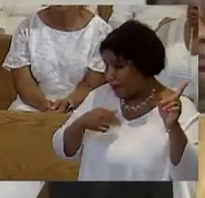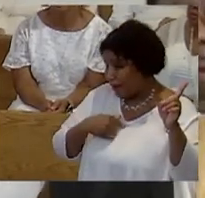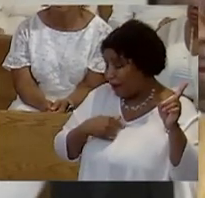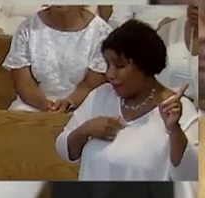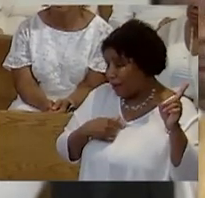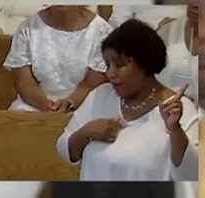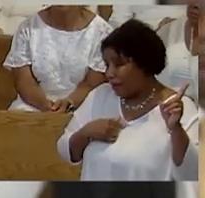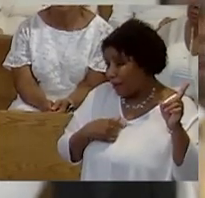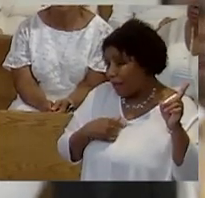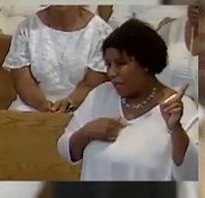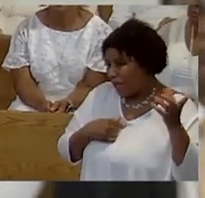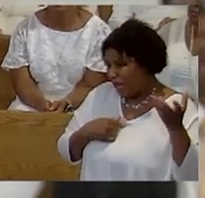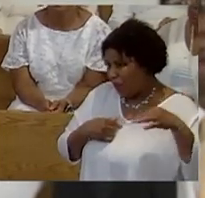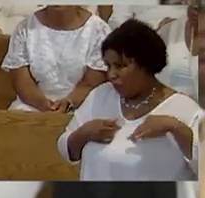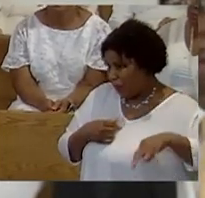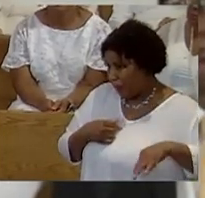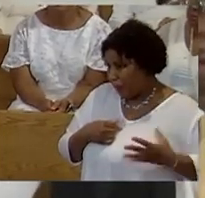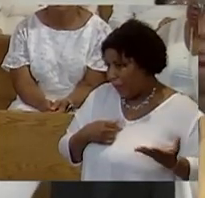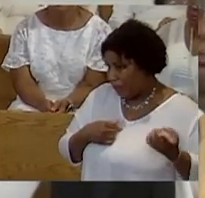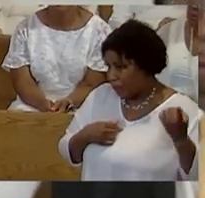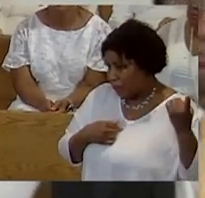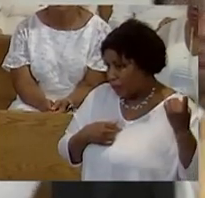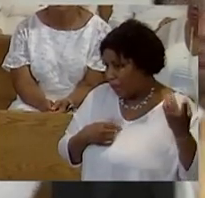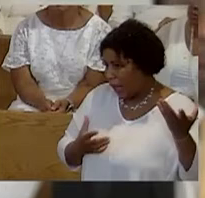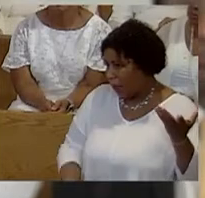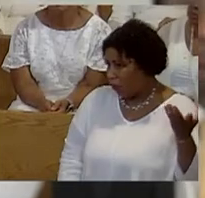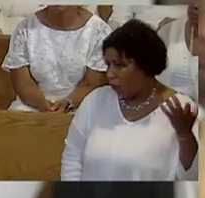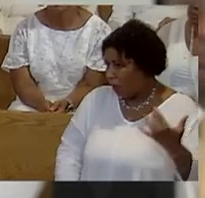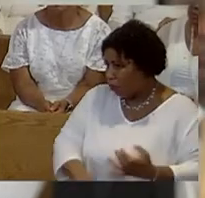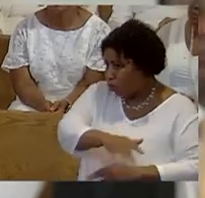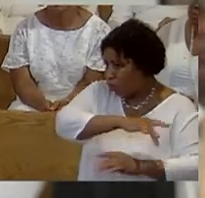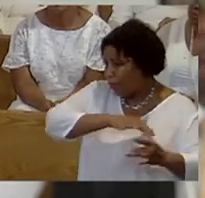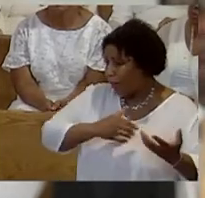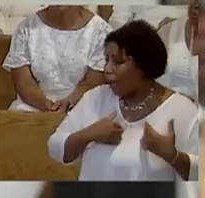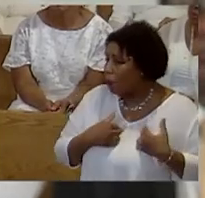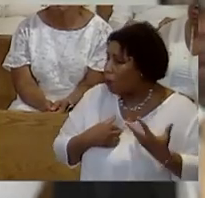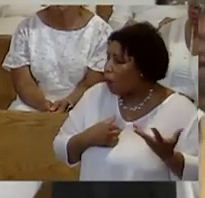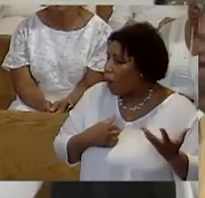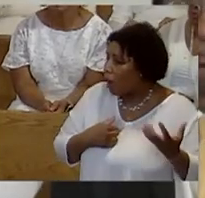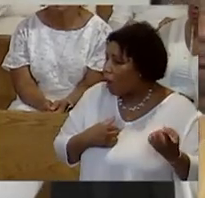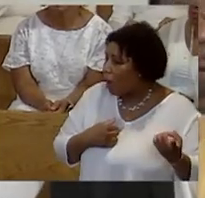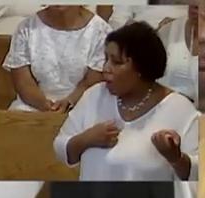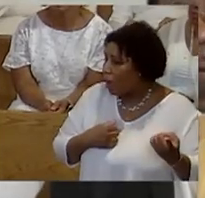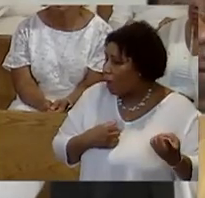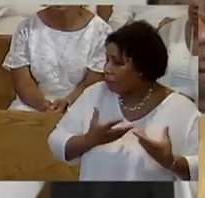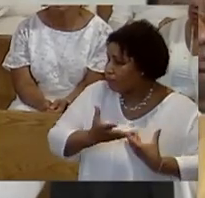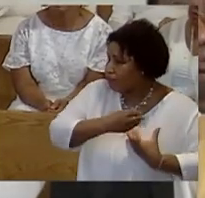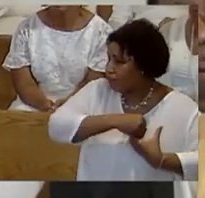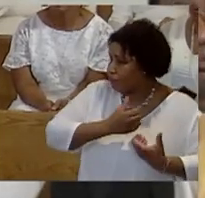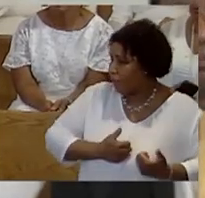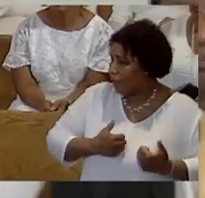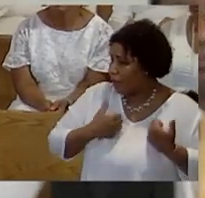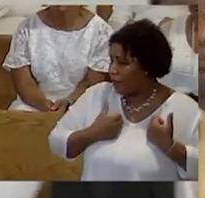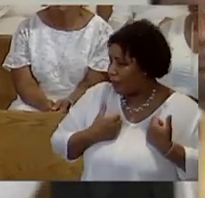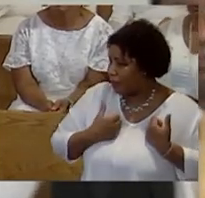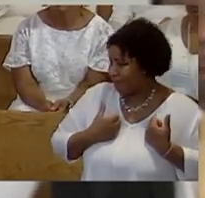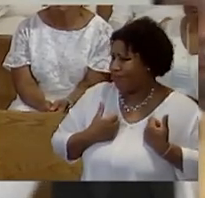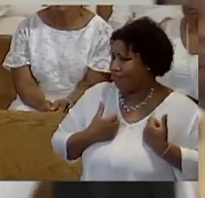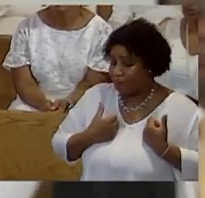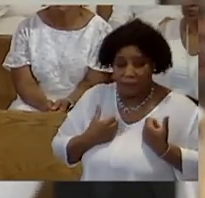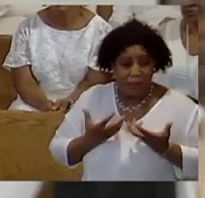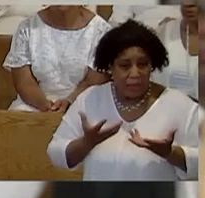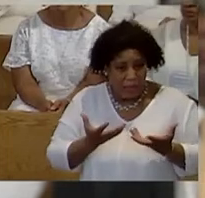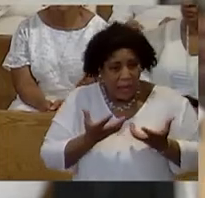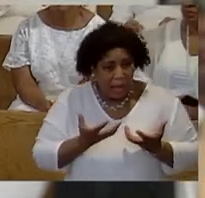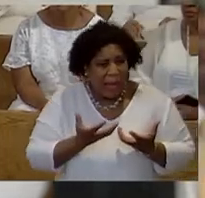want his benefits. I want to be in his presence. I want him to be in my life. I wish others would want to